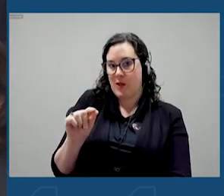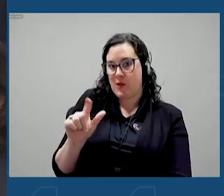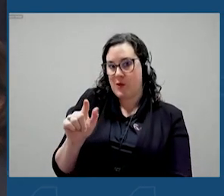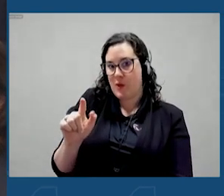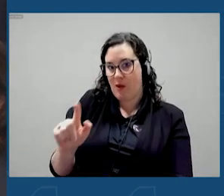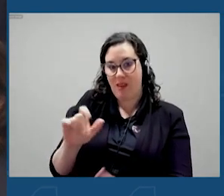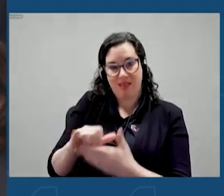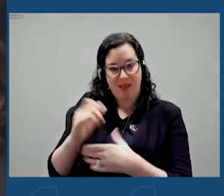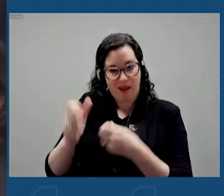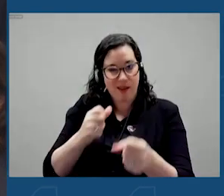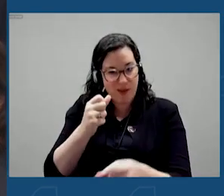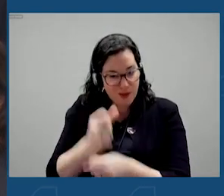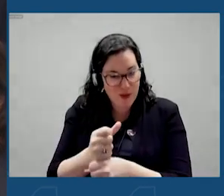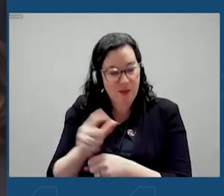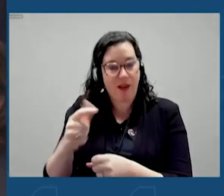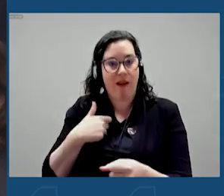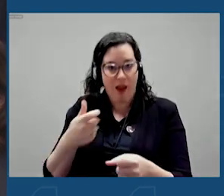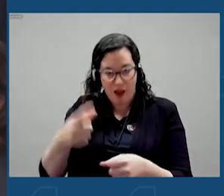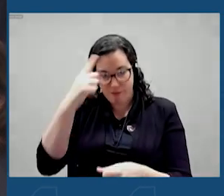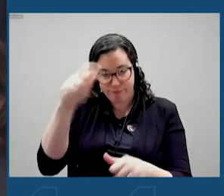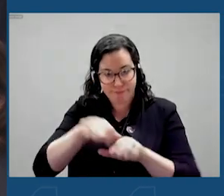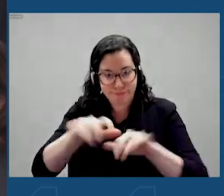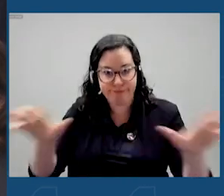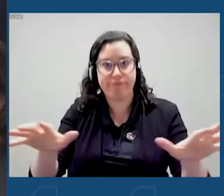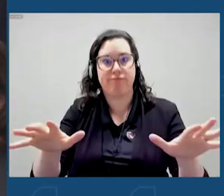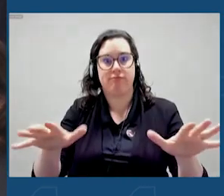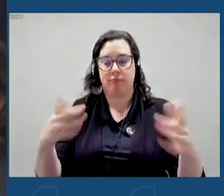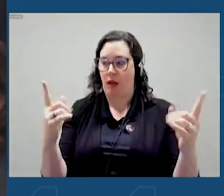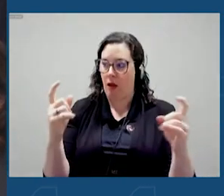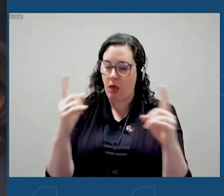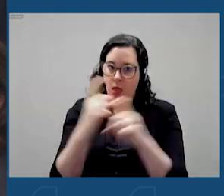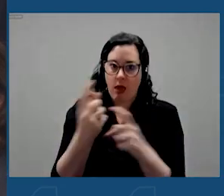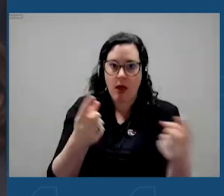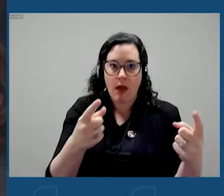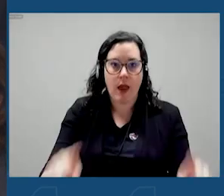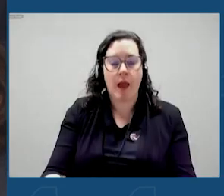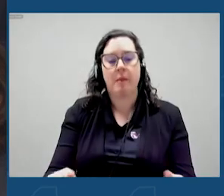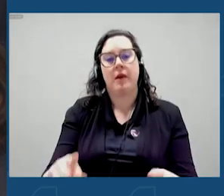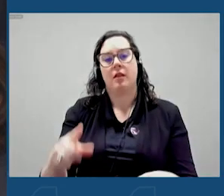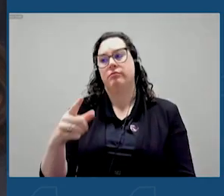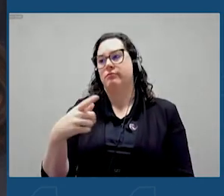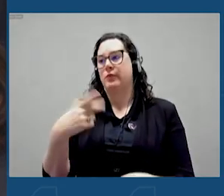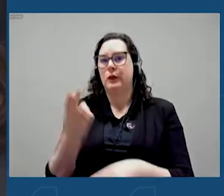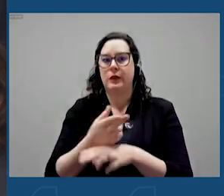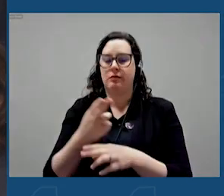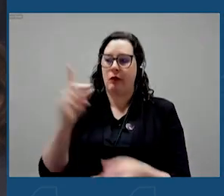system faced pandemic-related complexities such as reduced use and lower